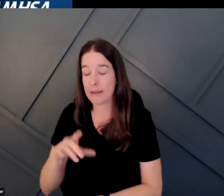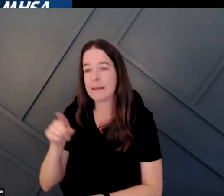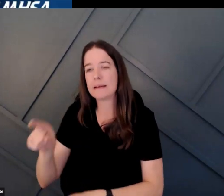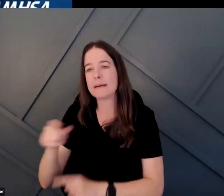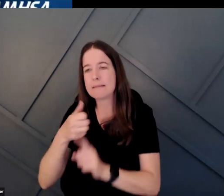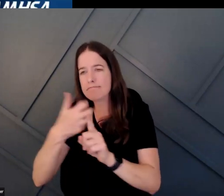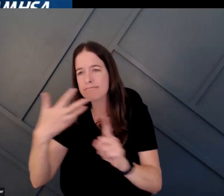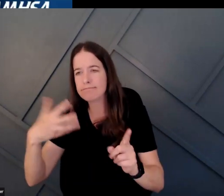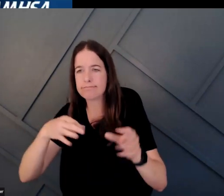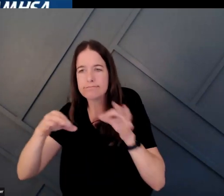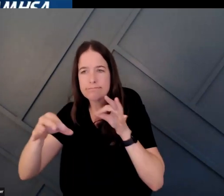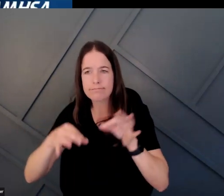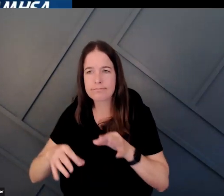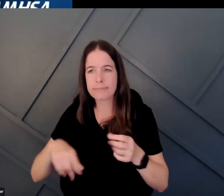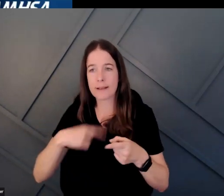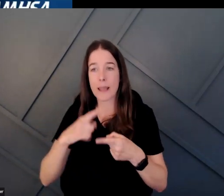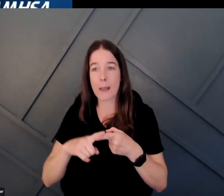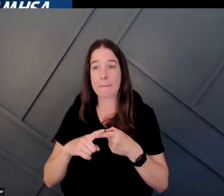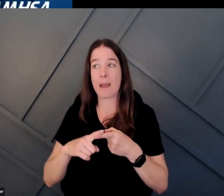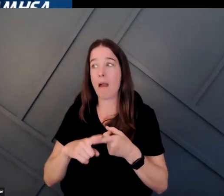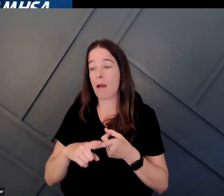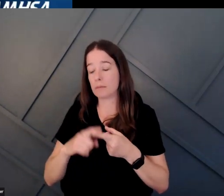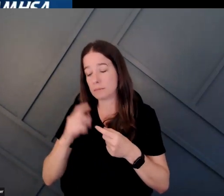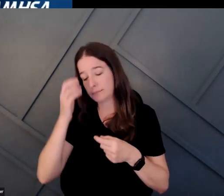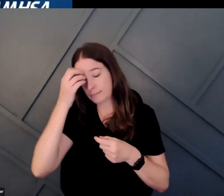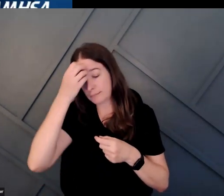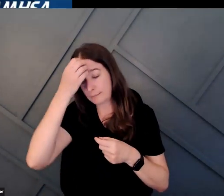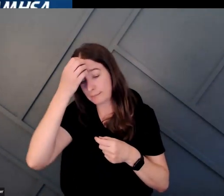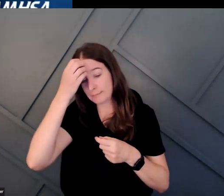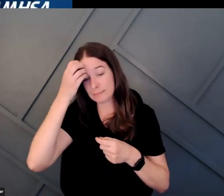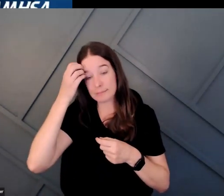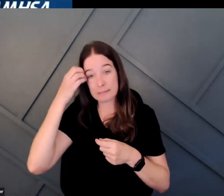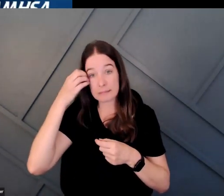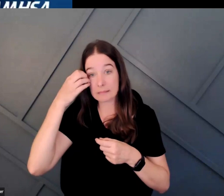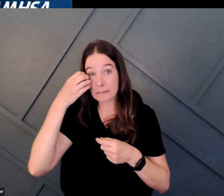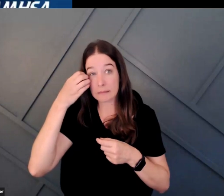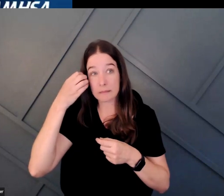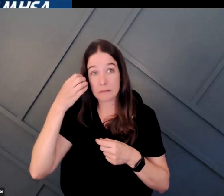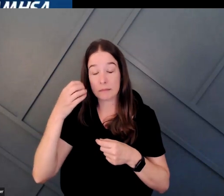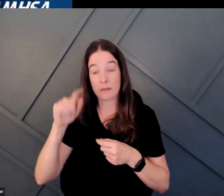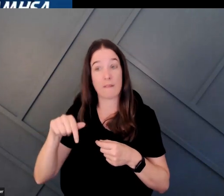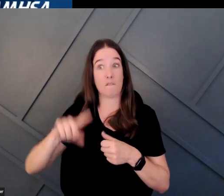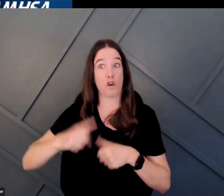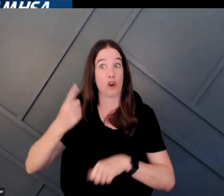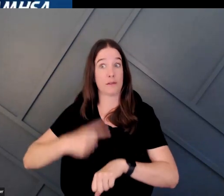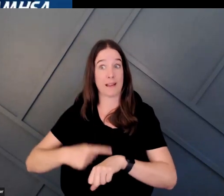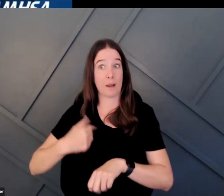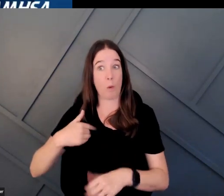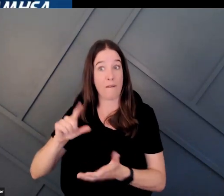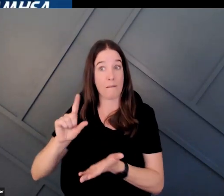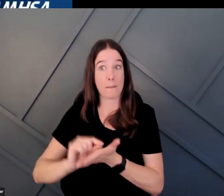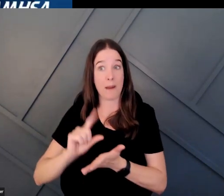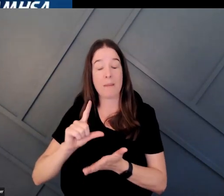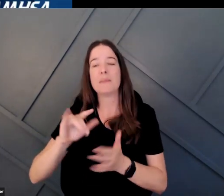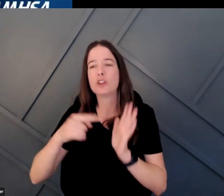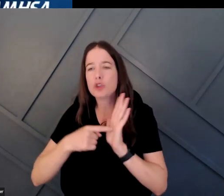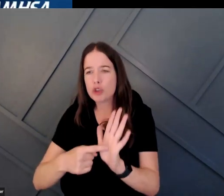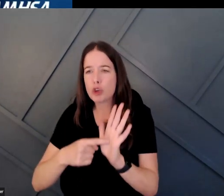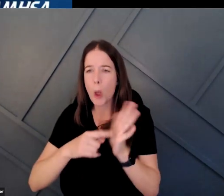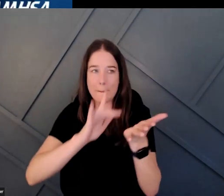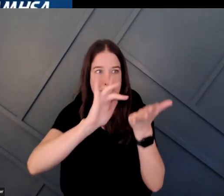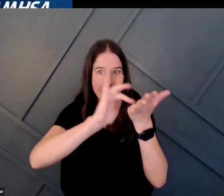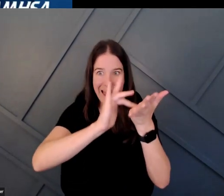was the first time that in the United States federal agencies, we have a publication that shows different types of medications